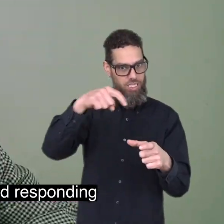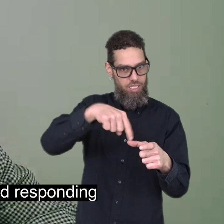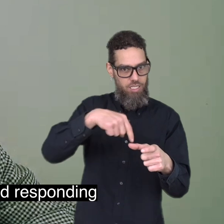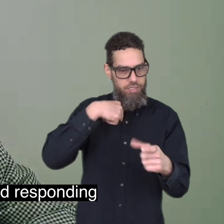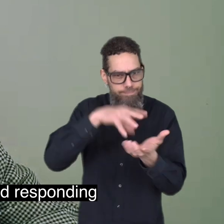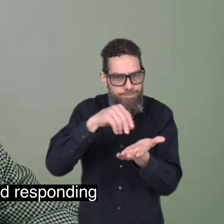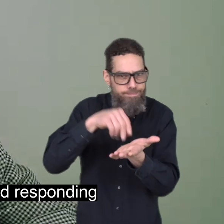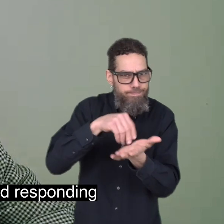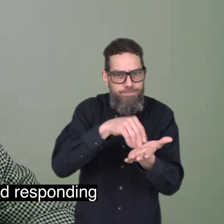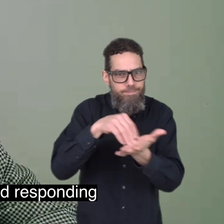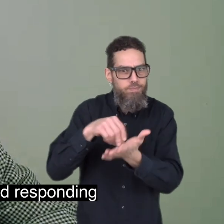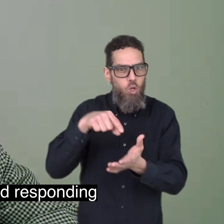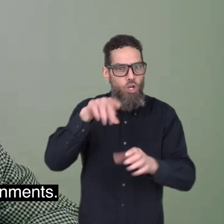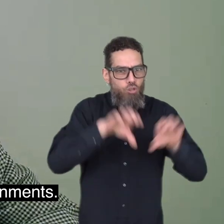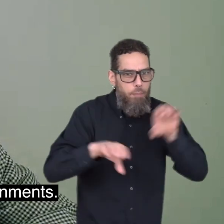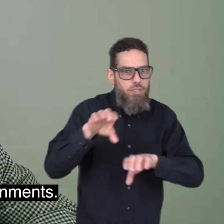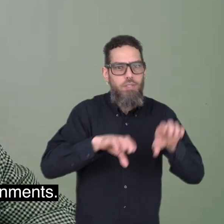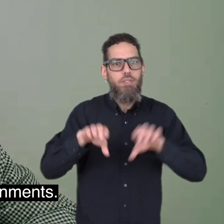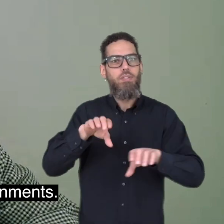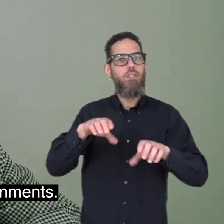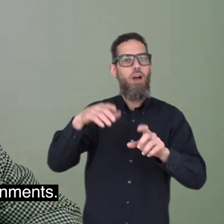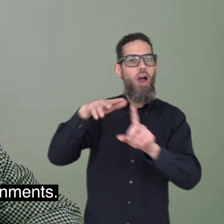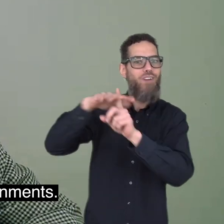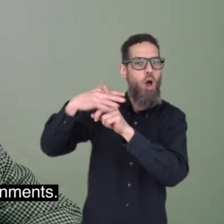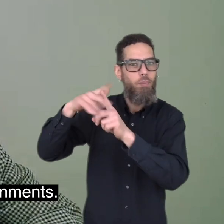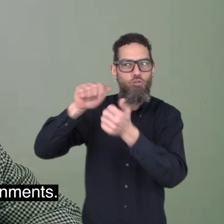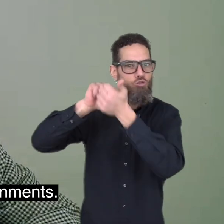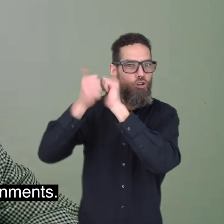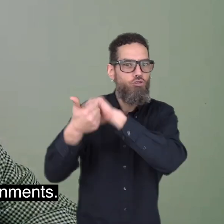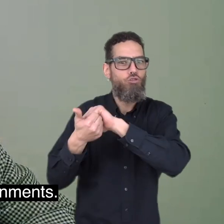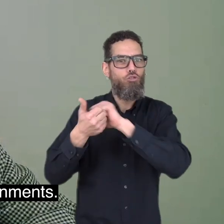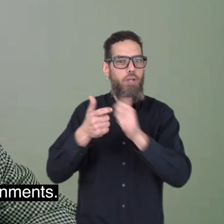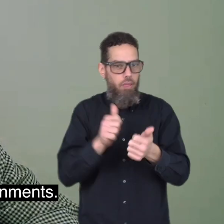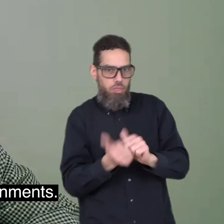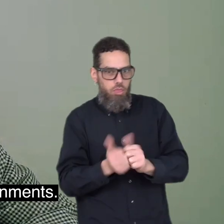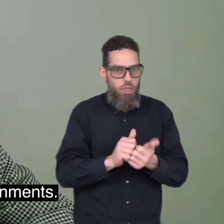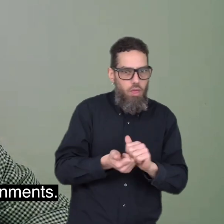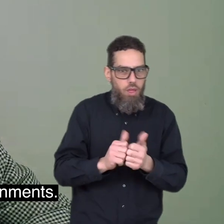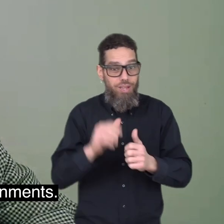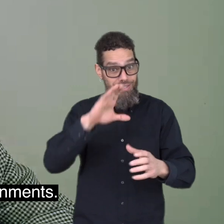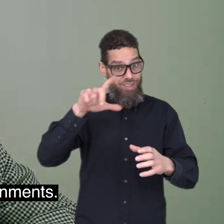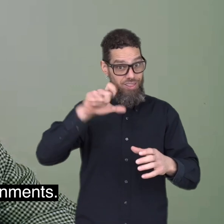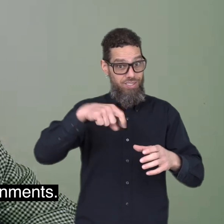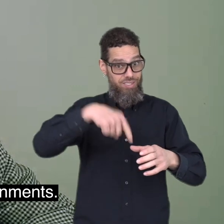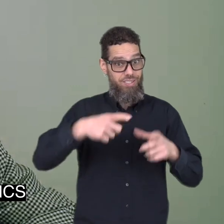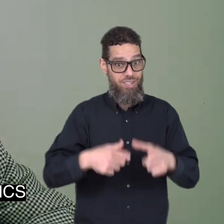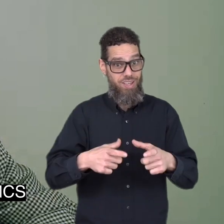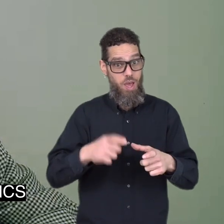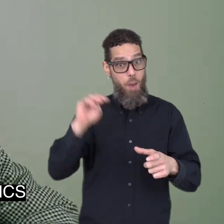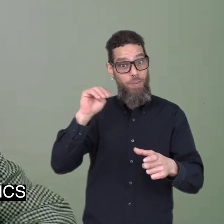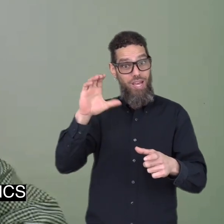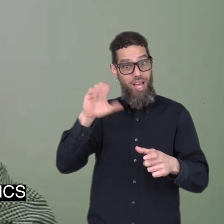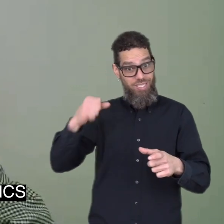and evolve by reading and responding to foreign chemicals and changing environments. What has happened to